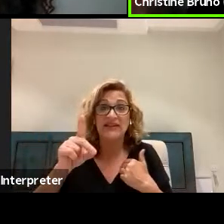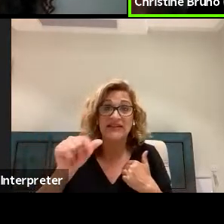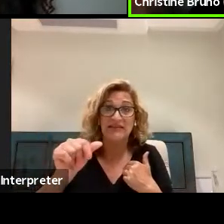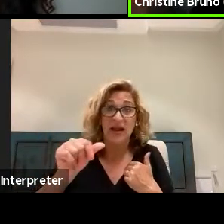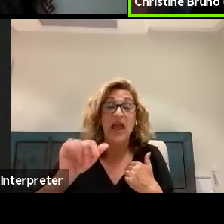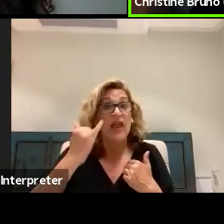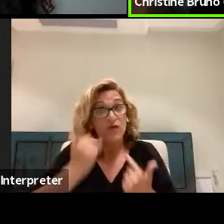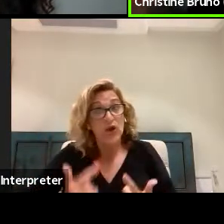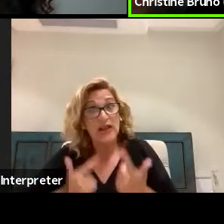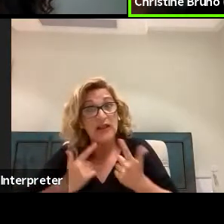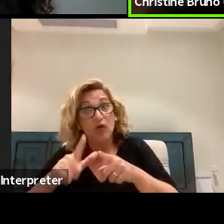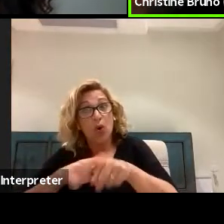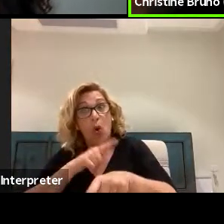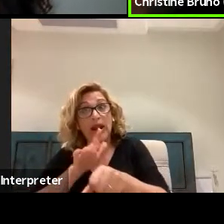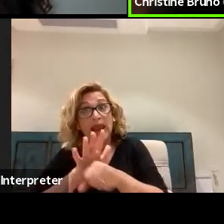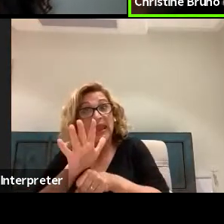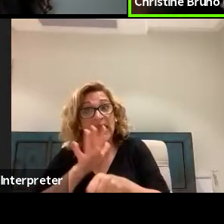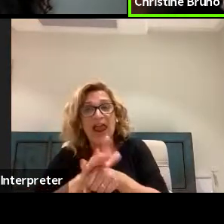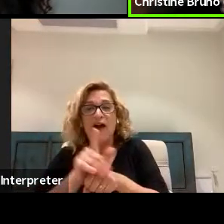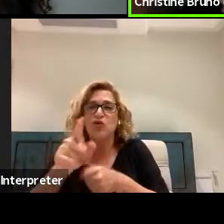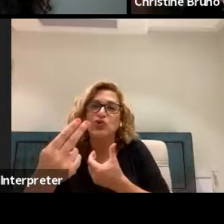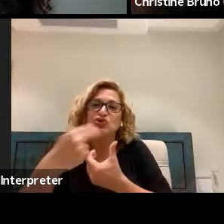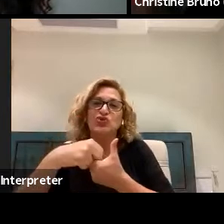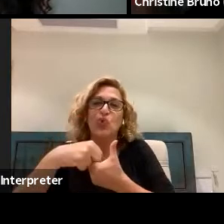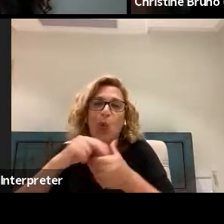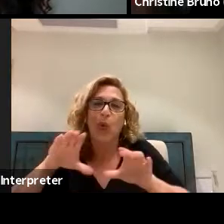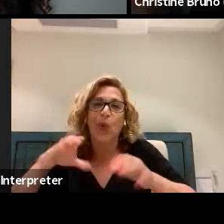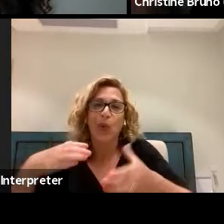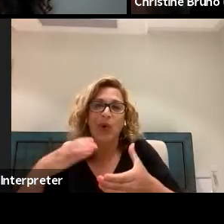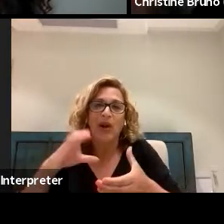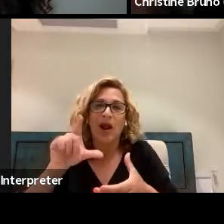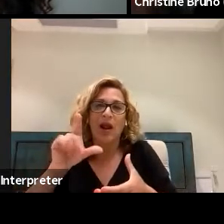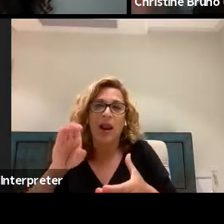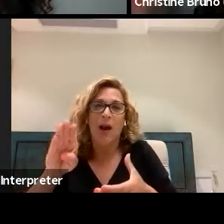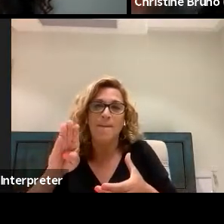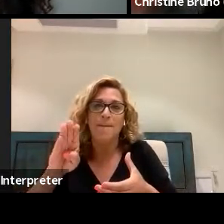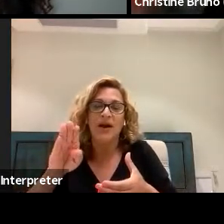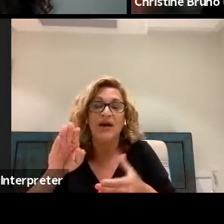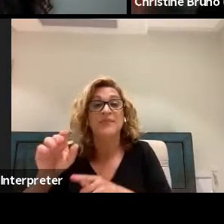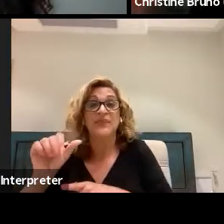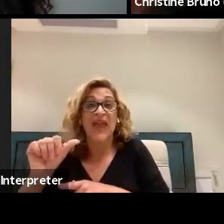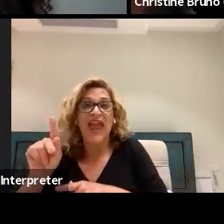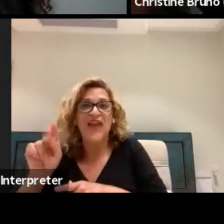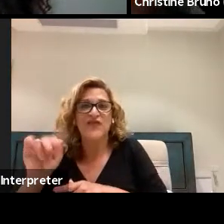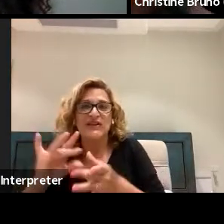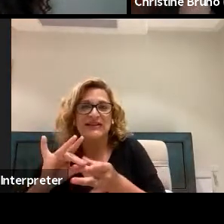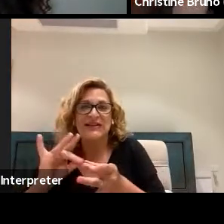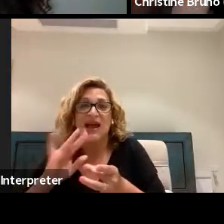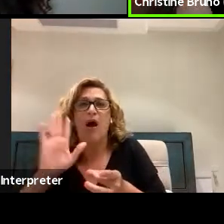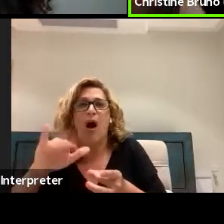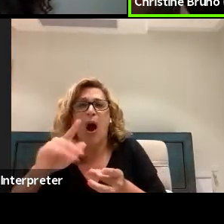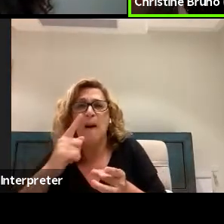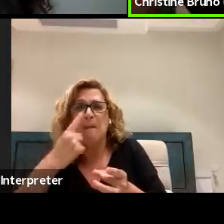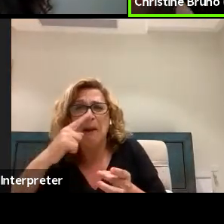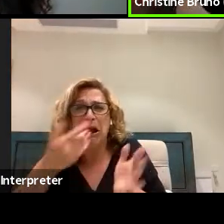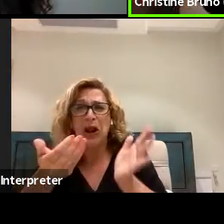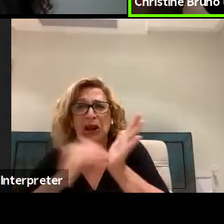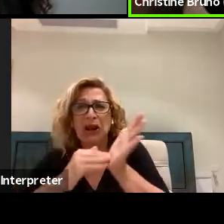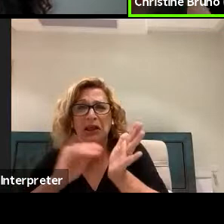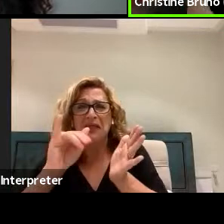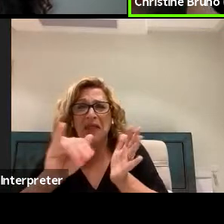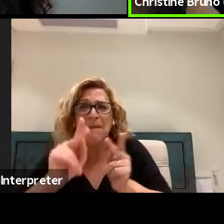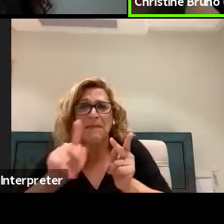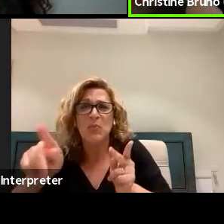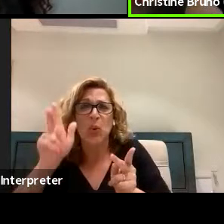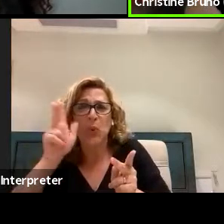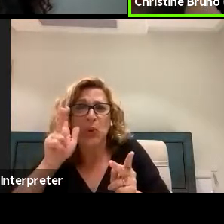club. And it's a club that just anybody repeat can, that again. Repeat that for people out there so that they're yes. And I'll